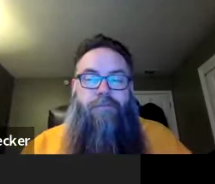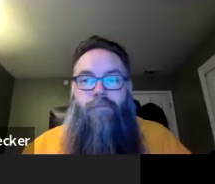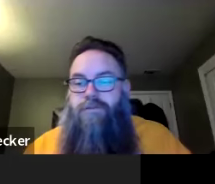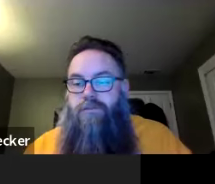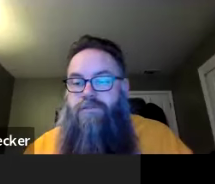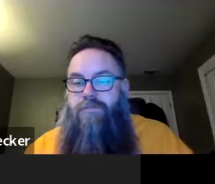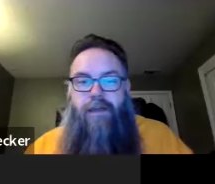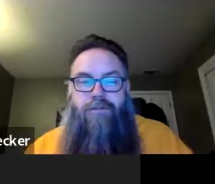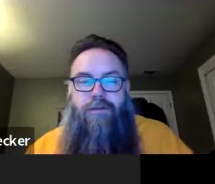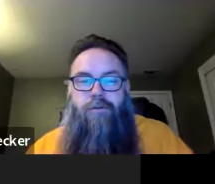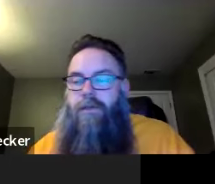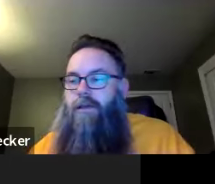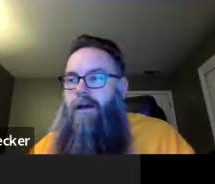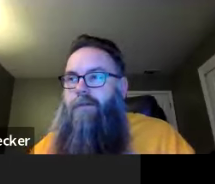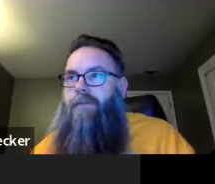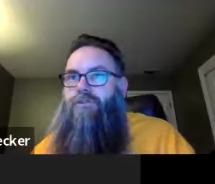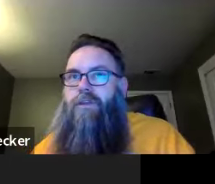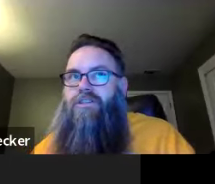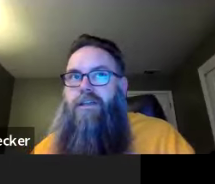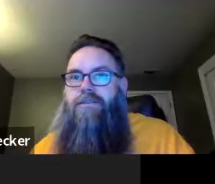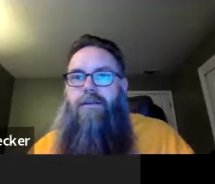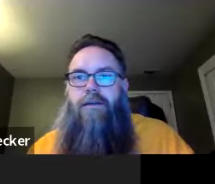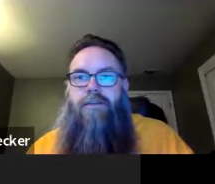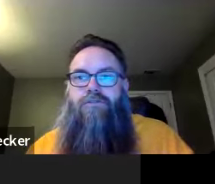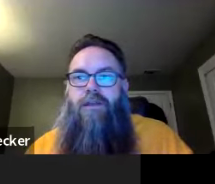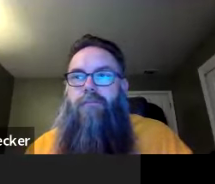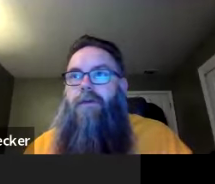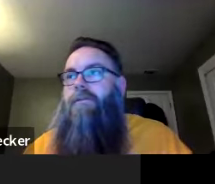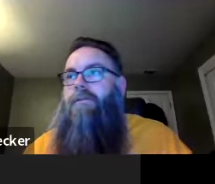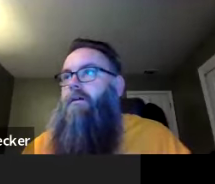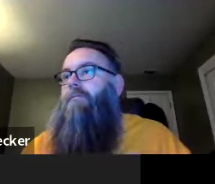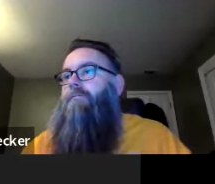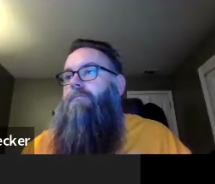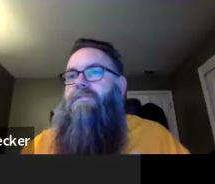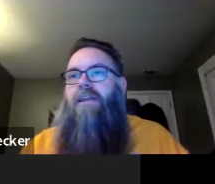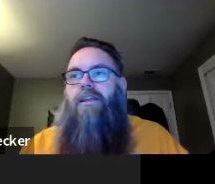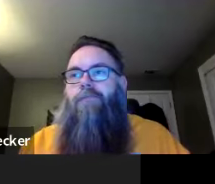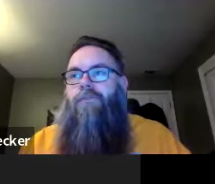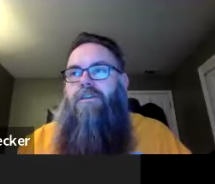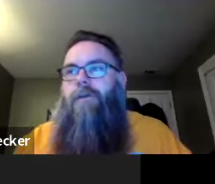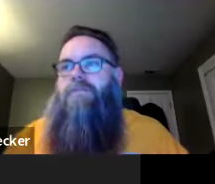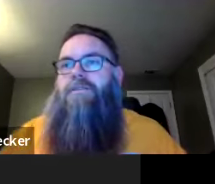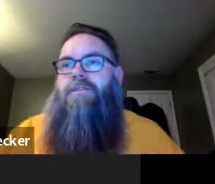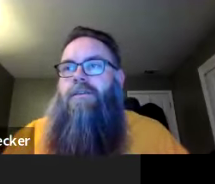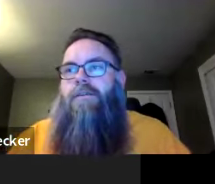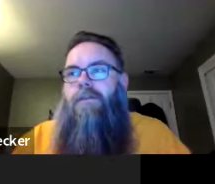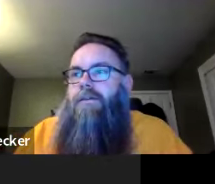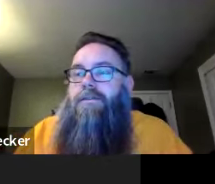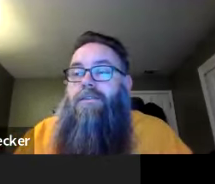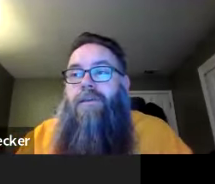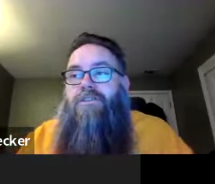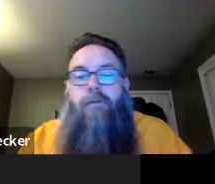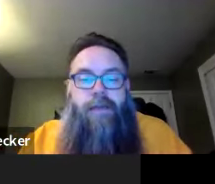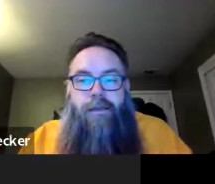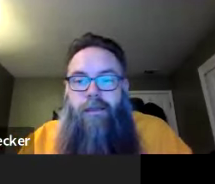their family members, service providers. So if you do get a chance, I do recommend signing up for those emails because he